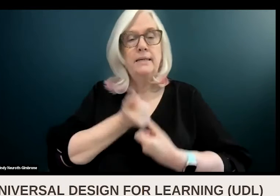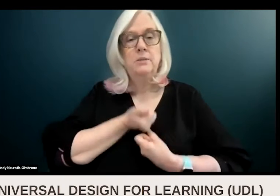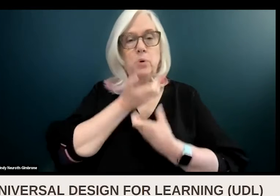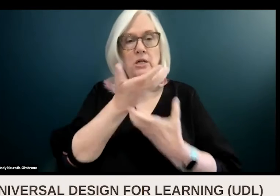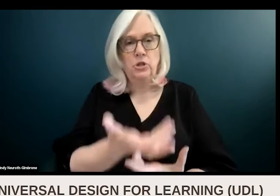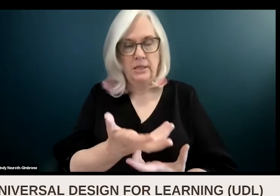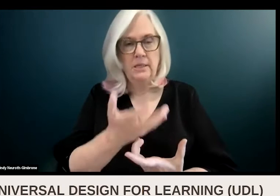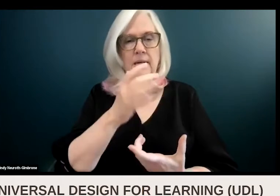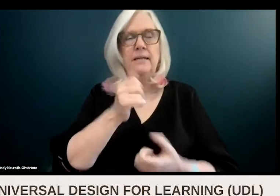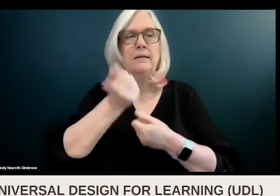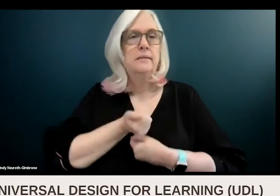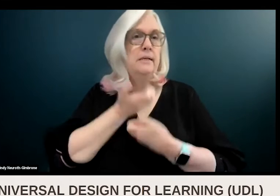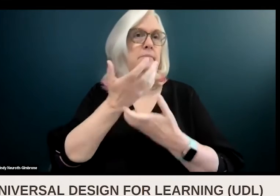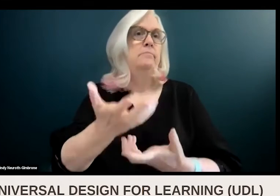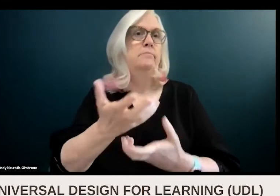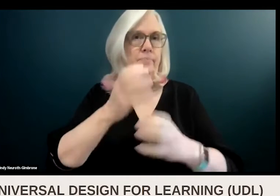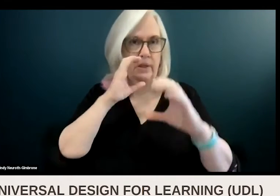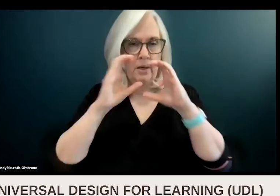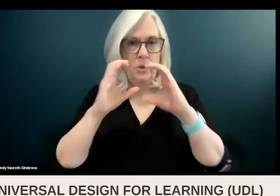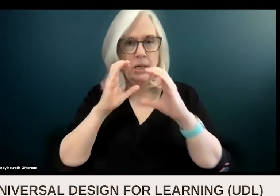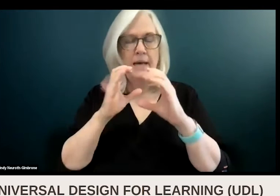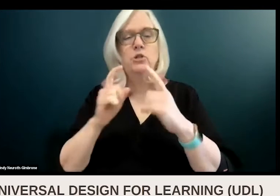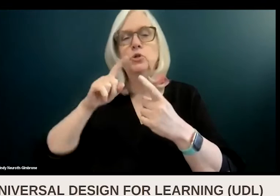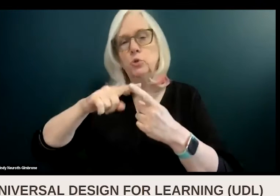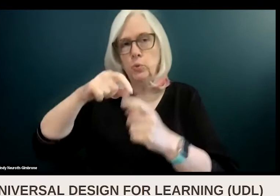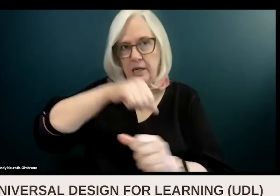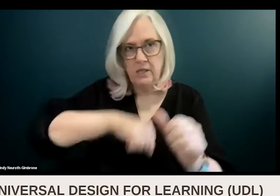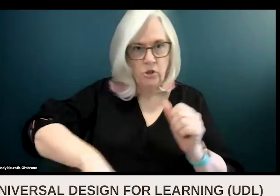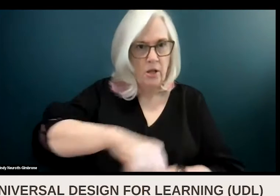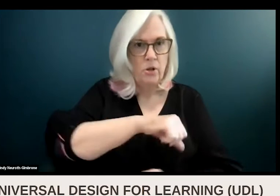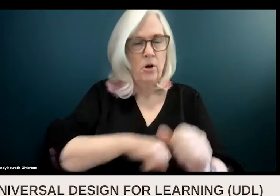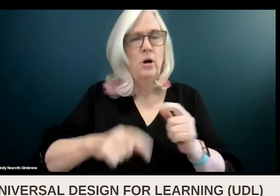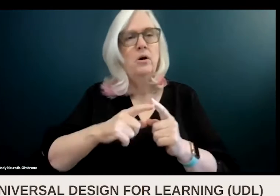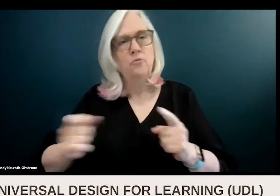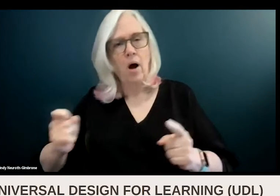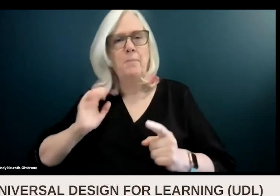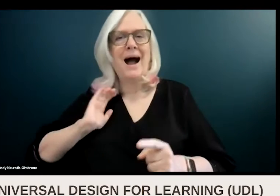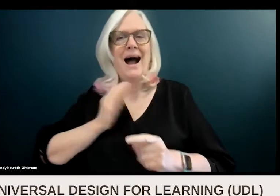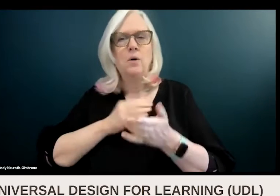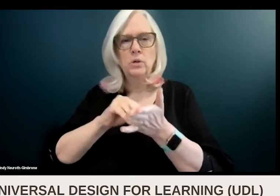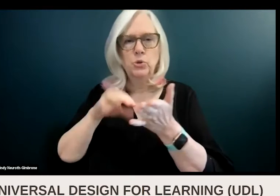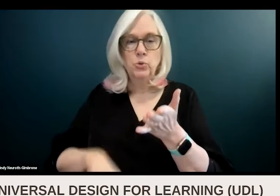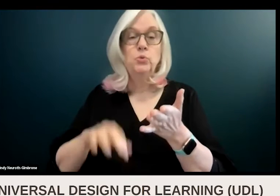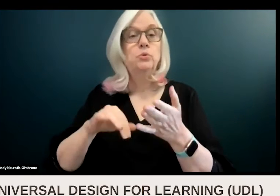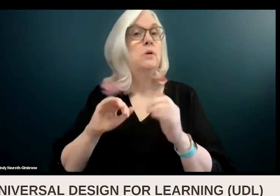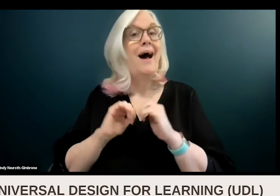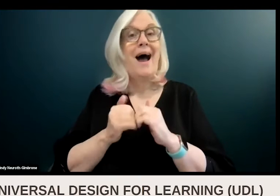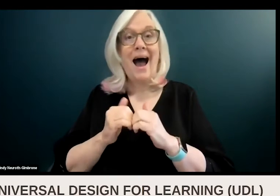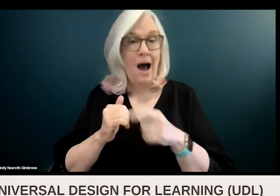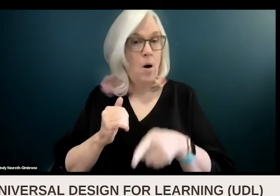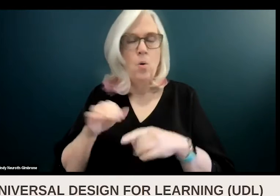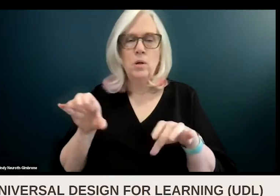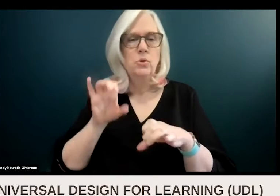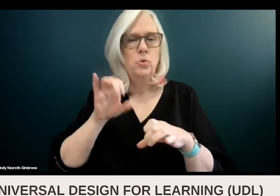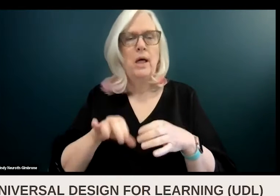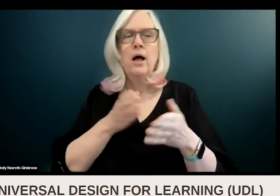to outward communication towards each other from our students. So they do this through assignments that they